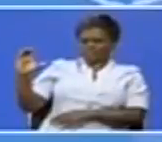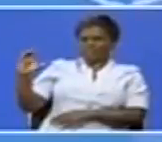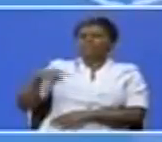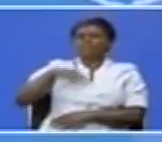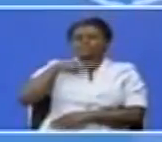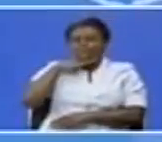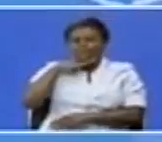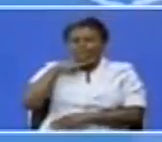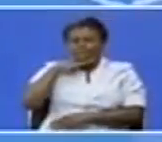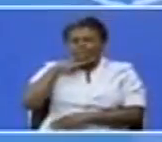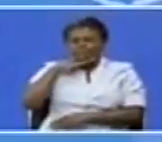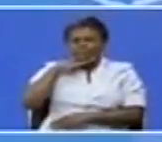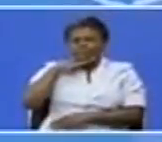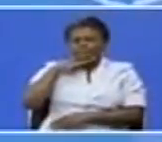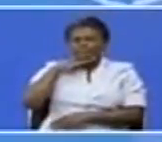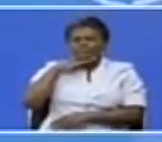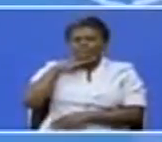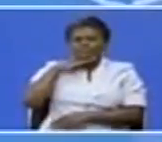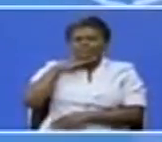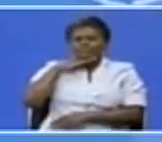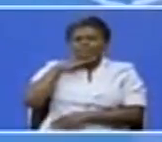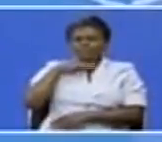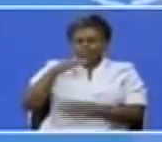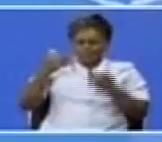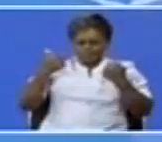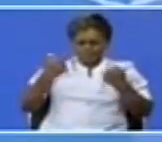Professor Nyasani is an acclaimed author and a seasoned media